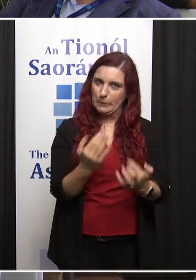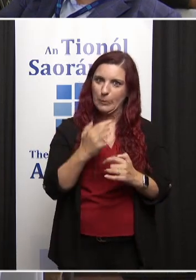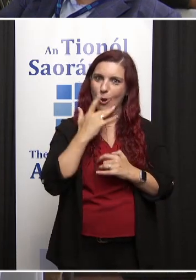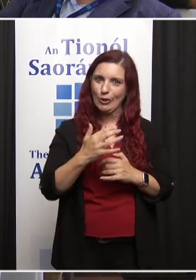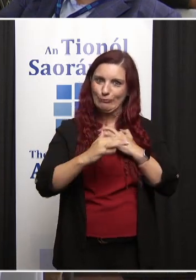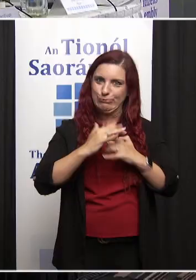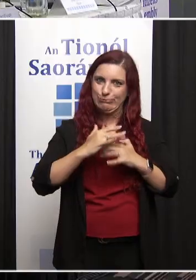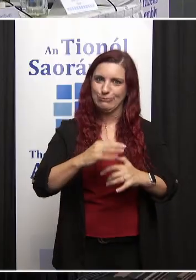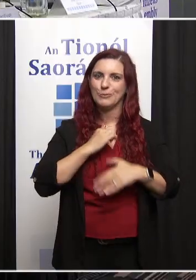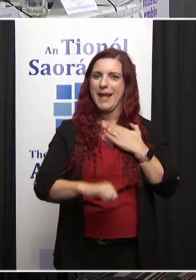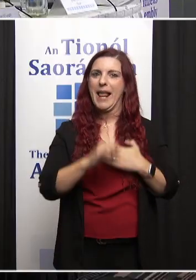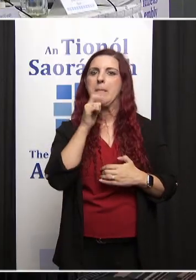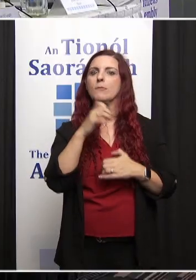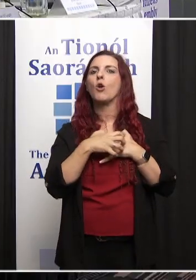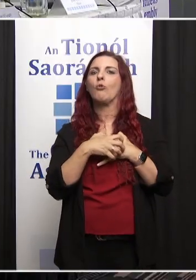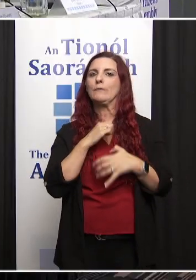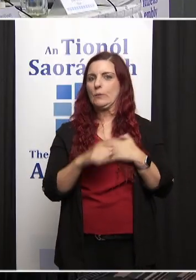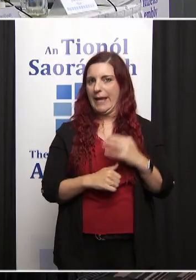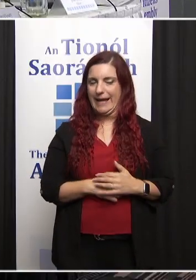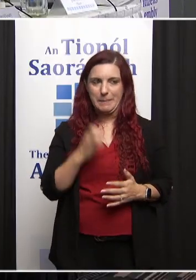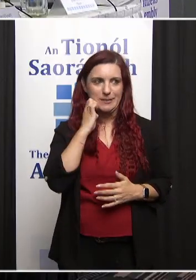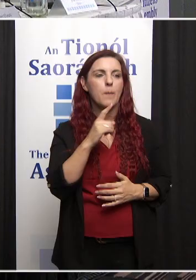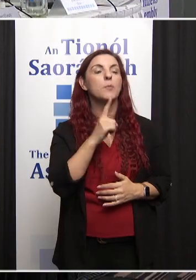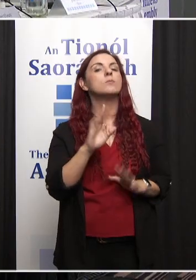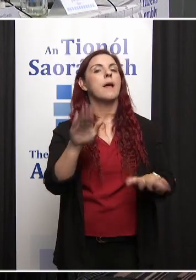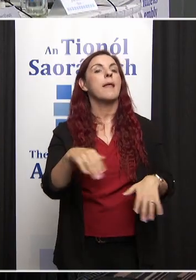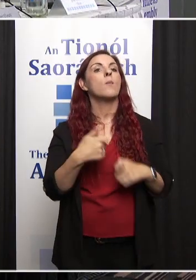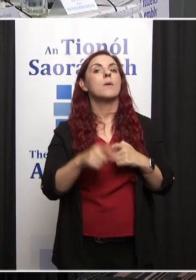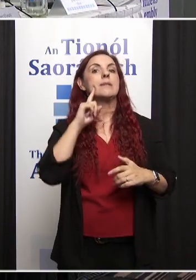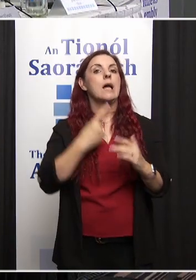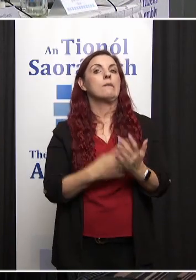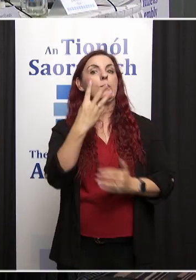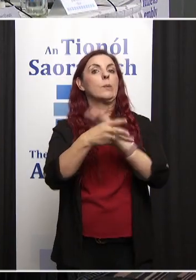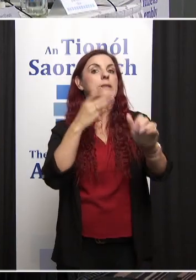what we'll vote on in 4 weeks' time.